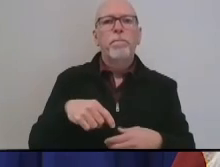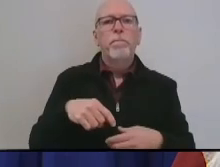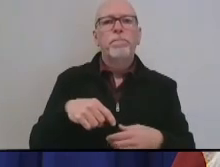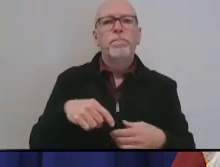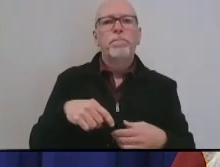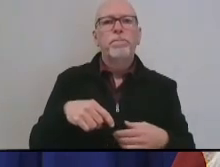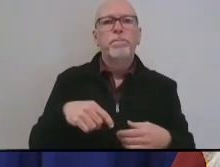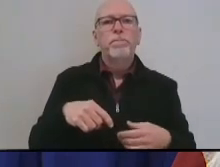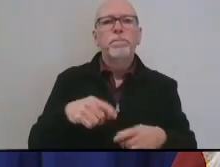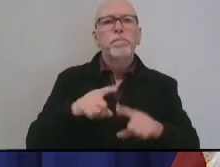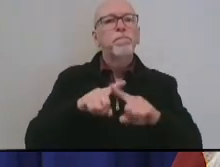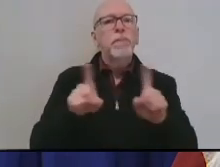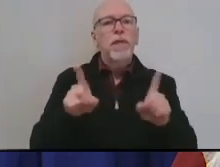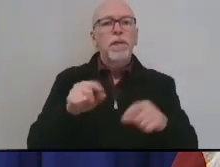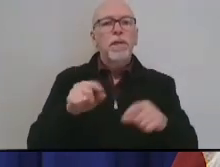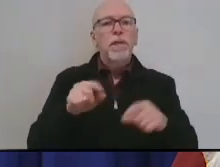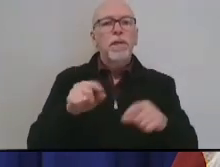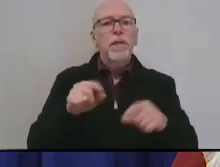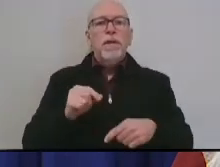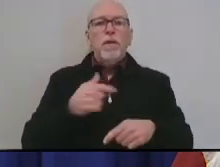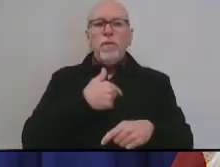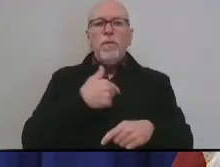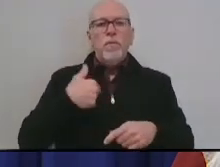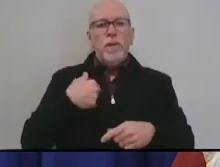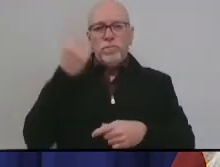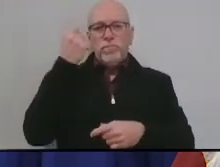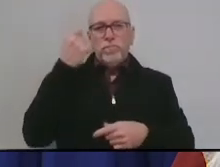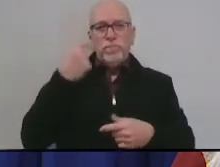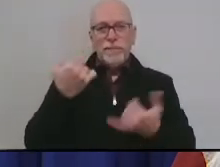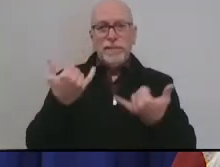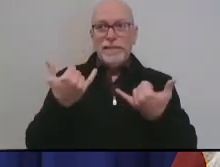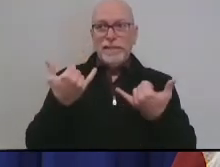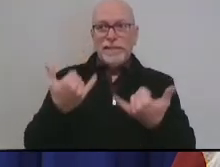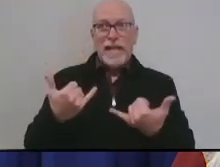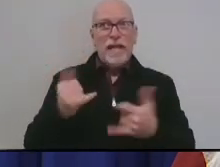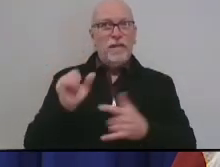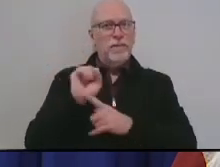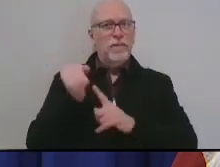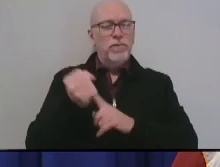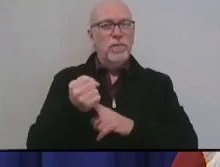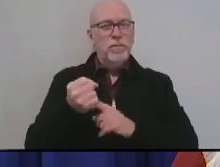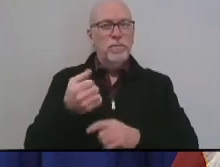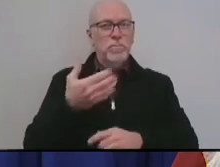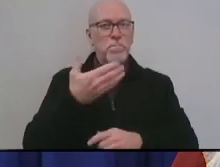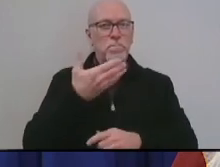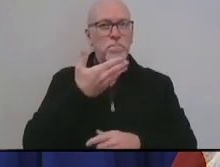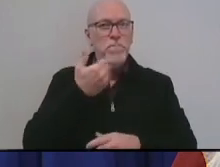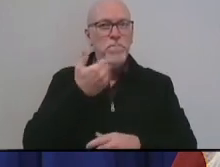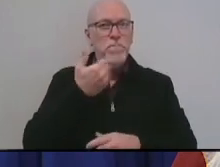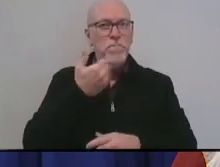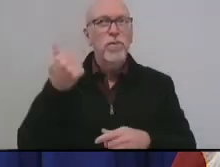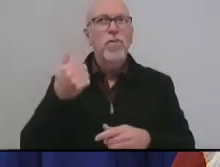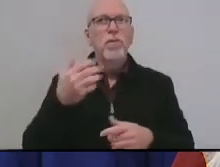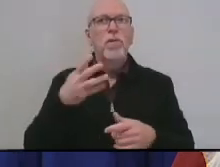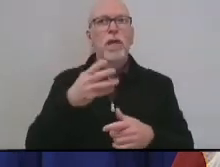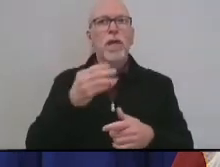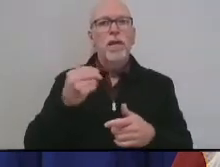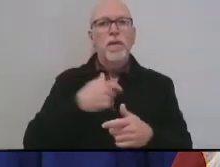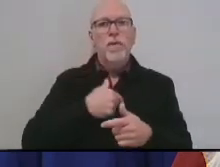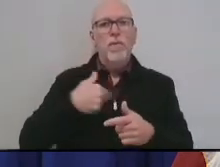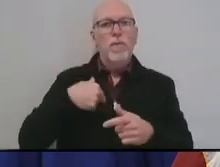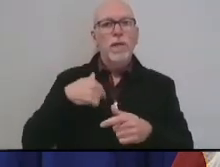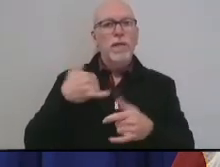But we recognize we're in a good place right now and moving in the right